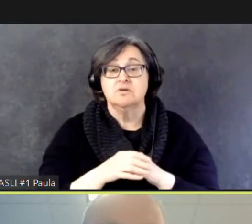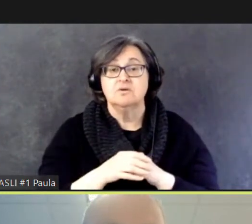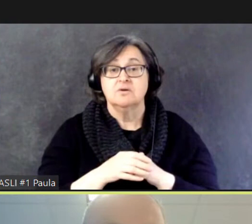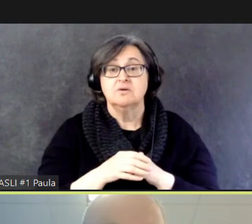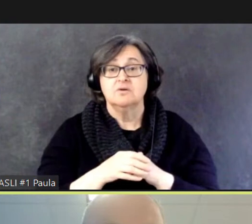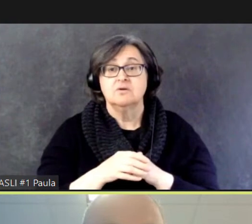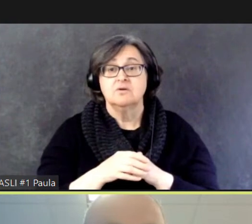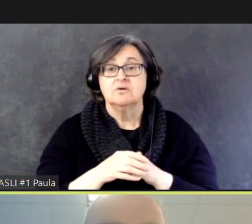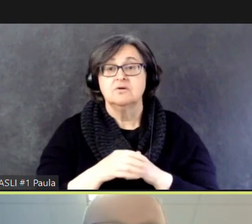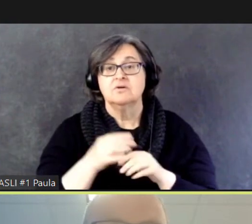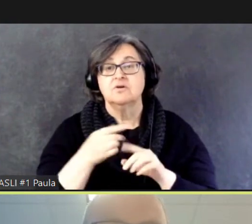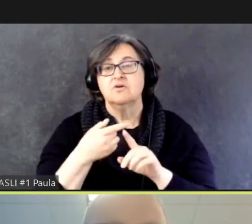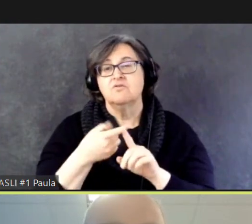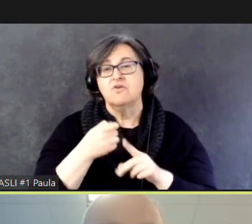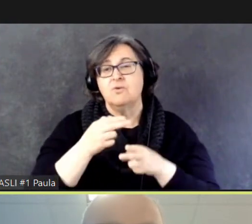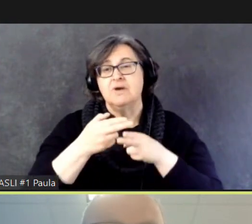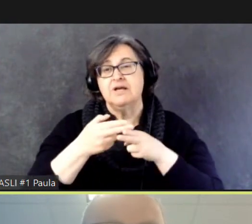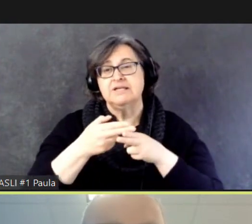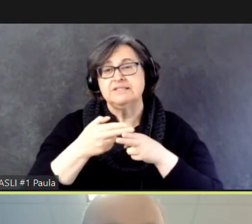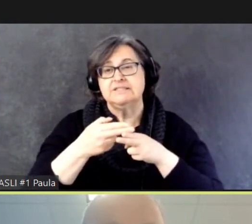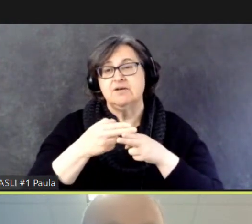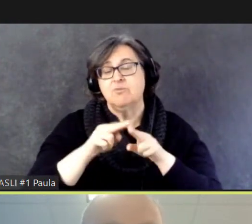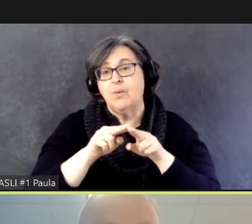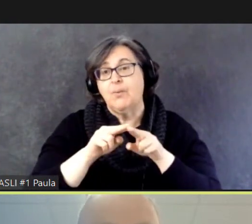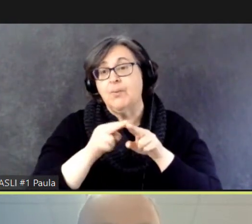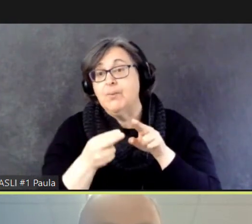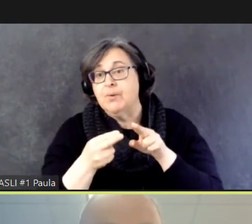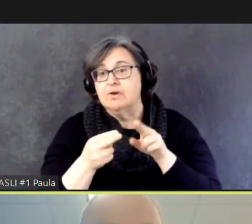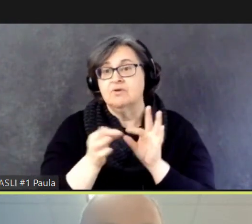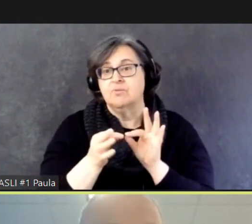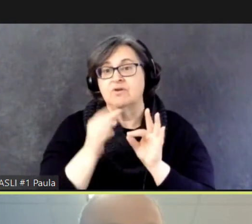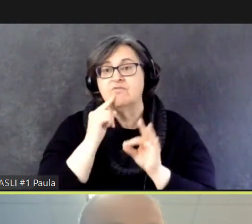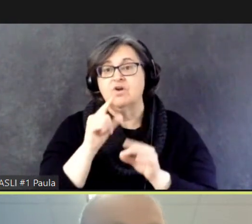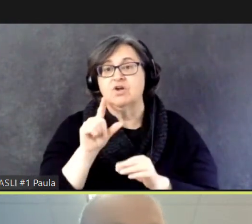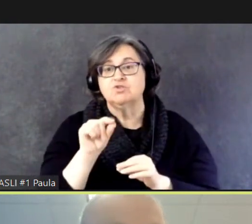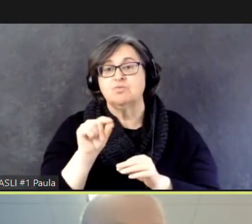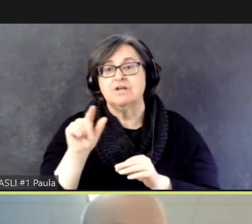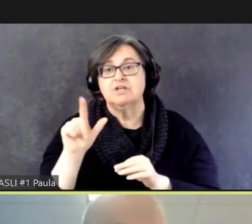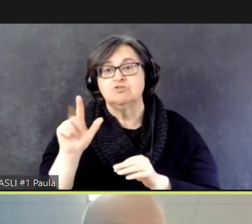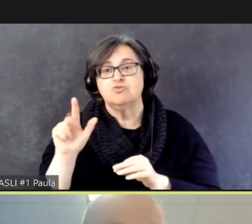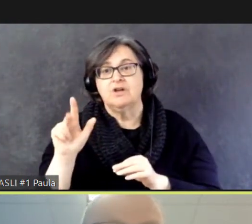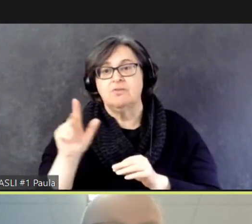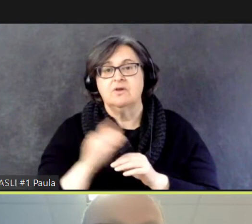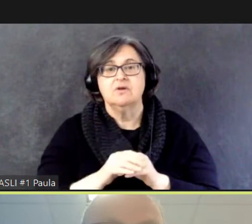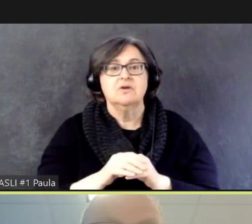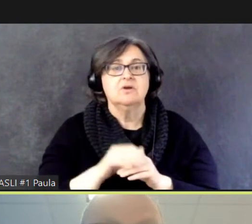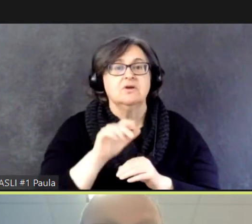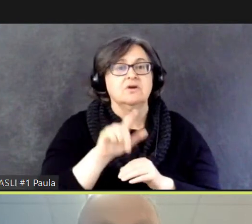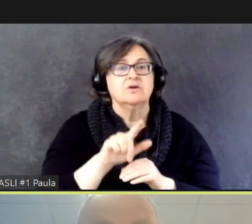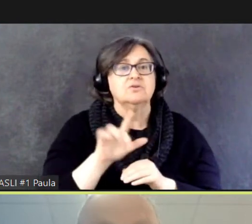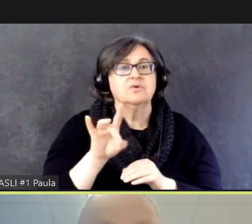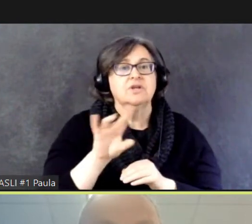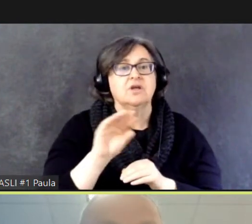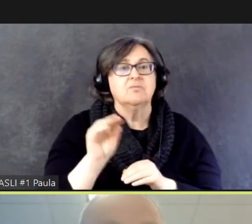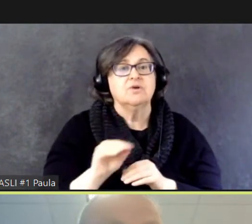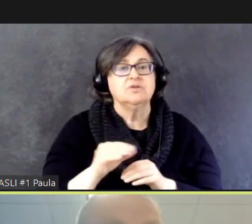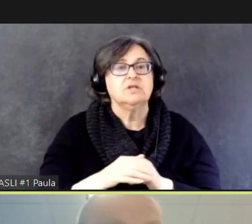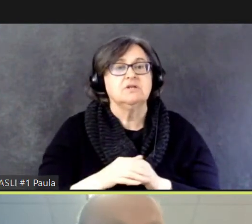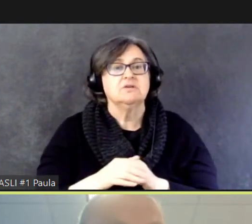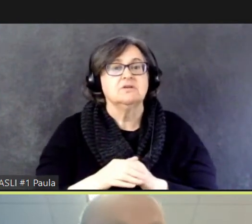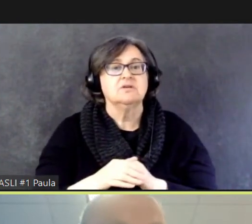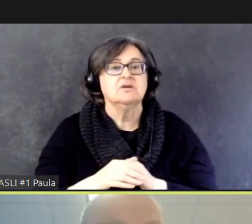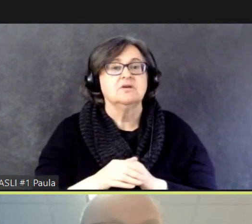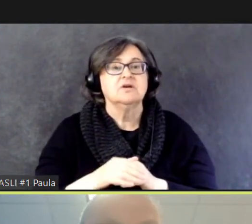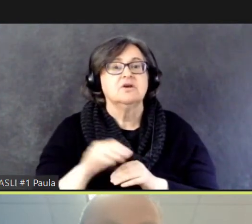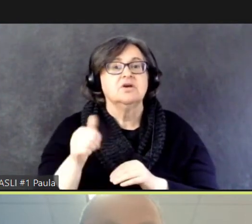a temporary dip in pricing for 2023, about 20% there, and about 10%